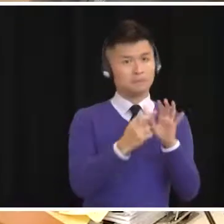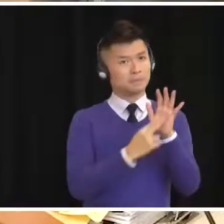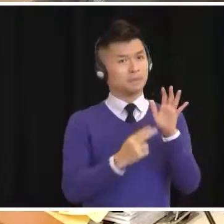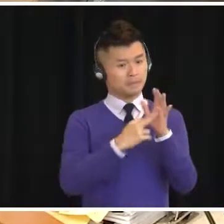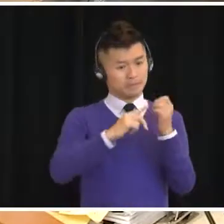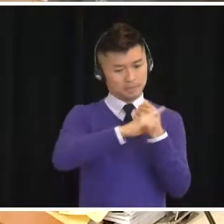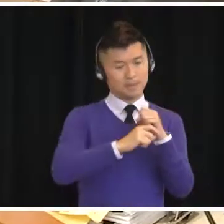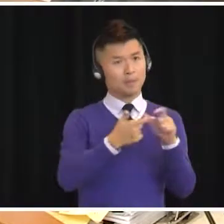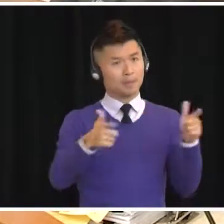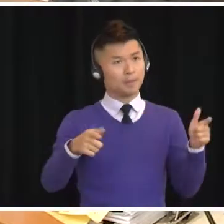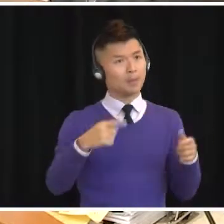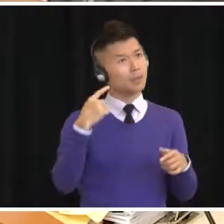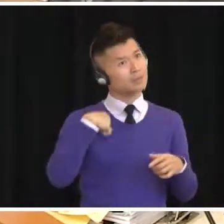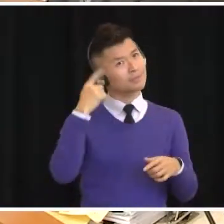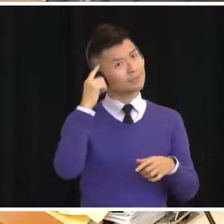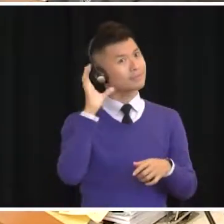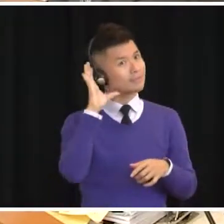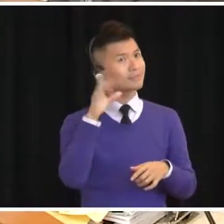Thank you. John?